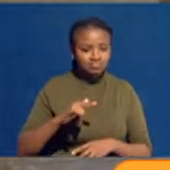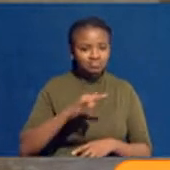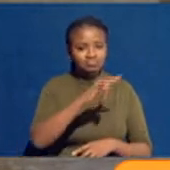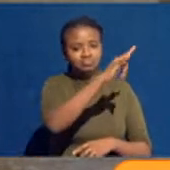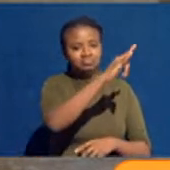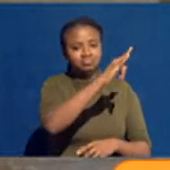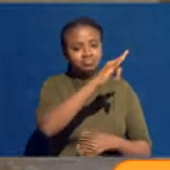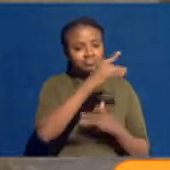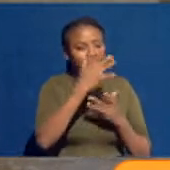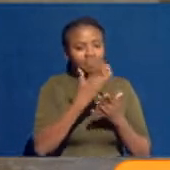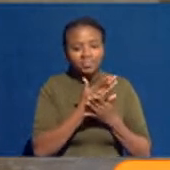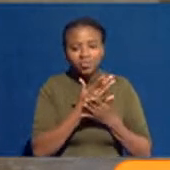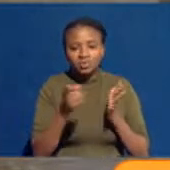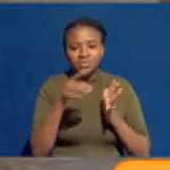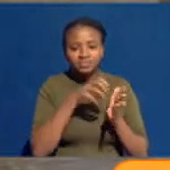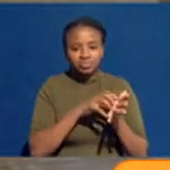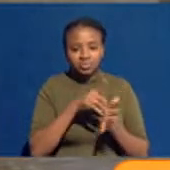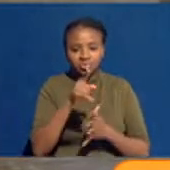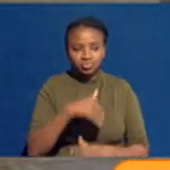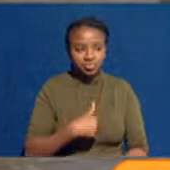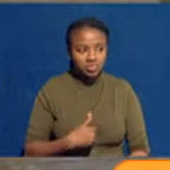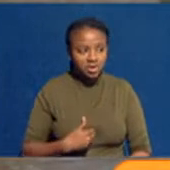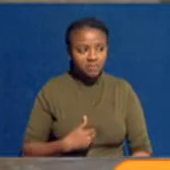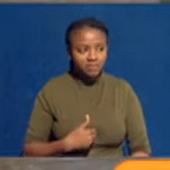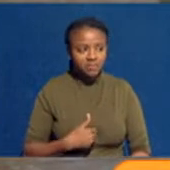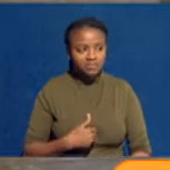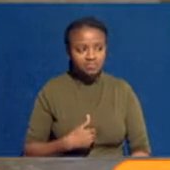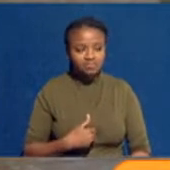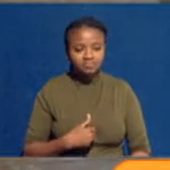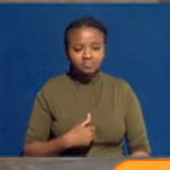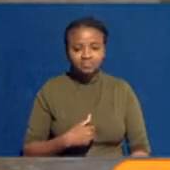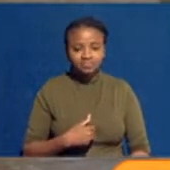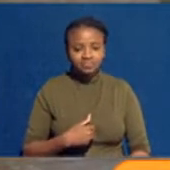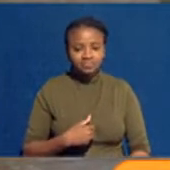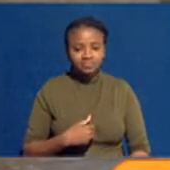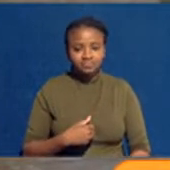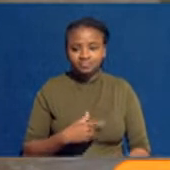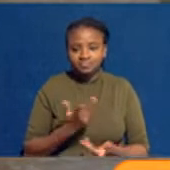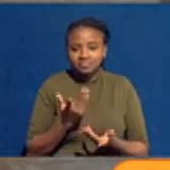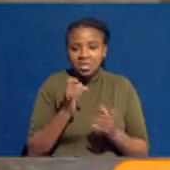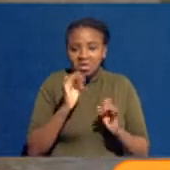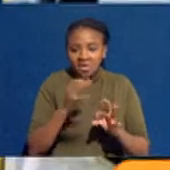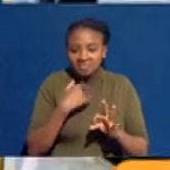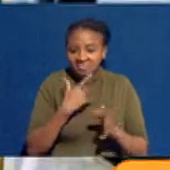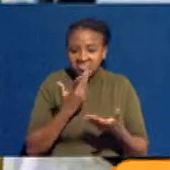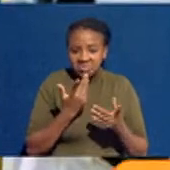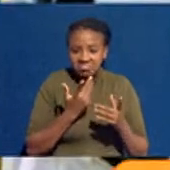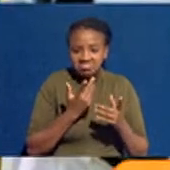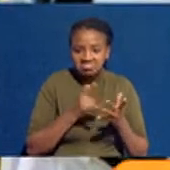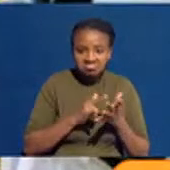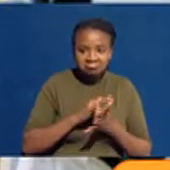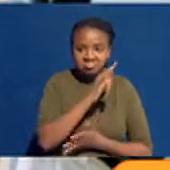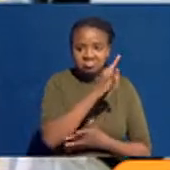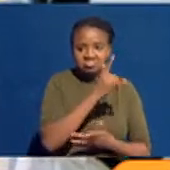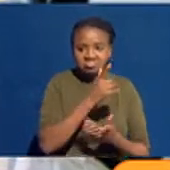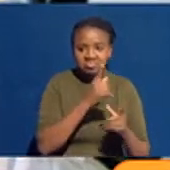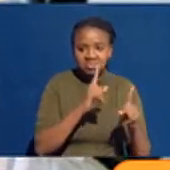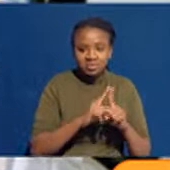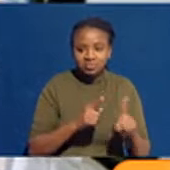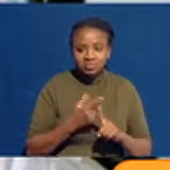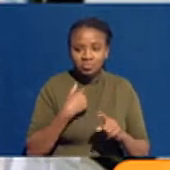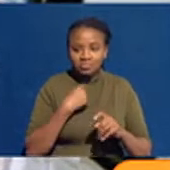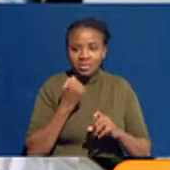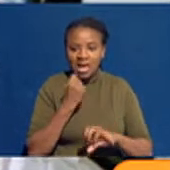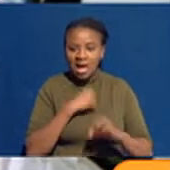at whatever table you're at? Now, what difference would it make if I was an astronaut and I acted like everyone